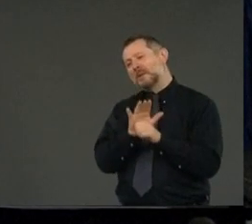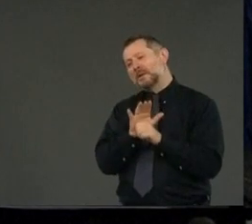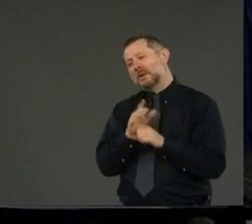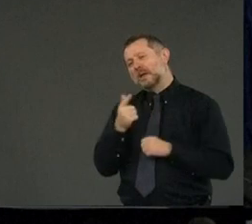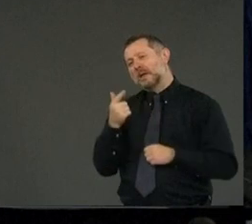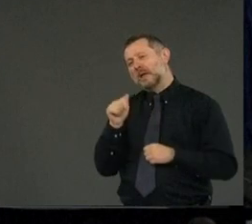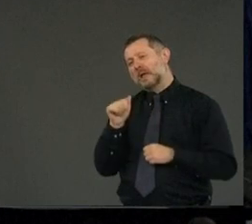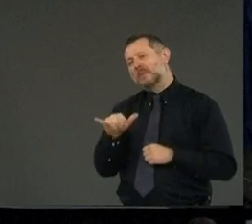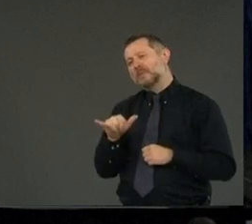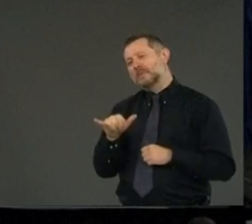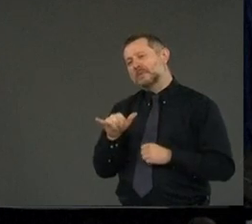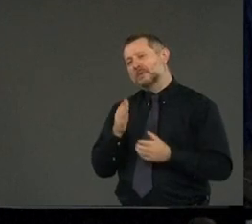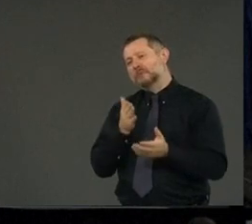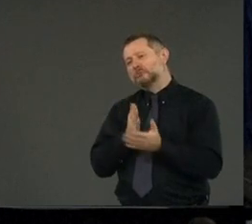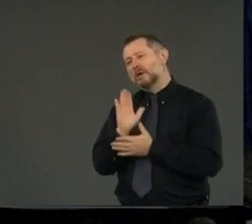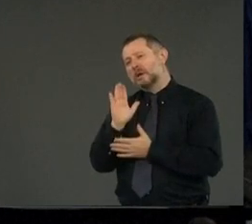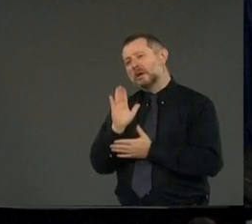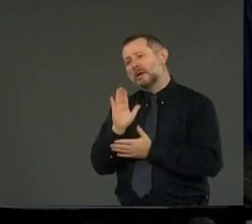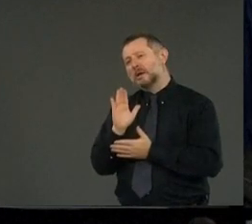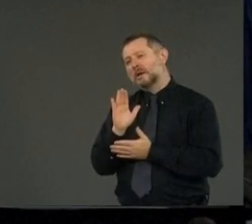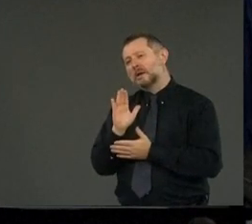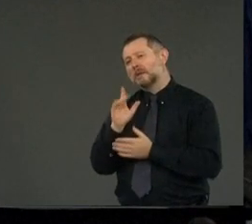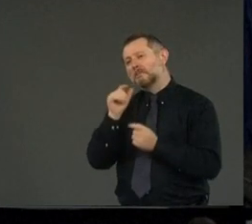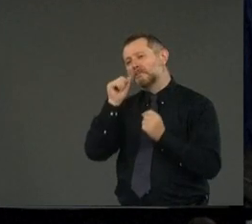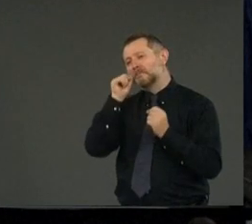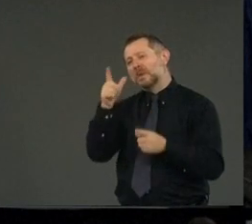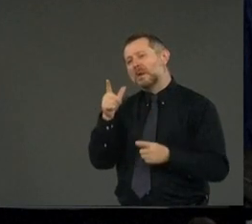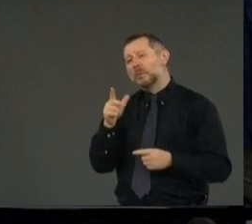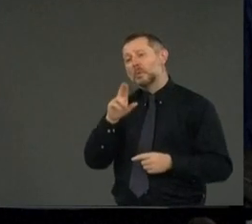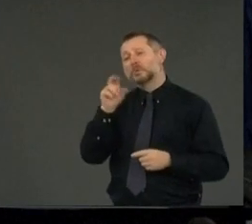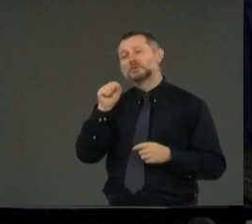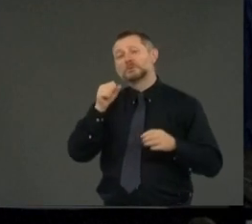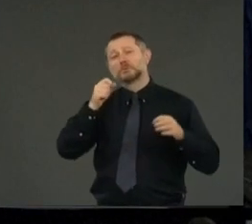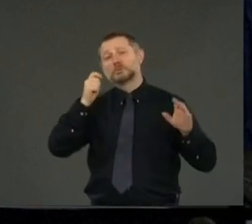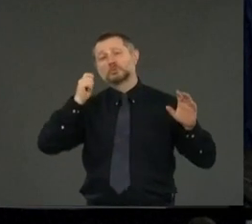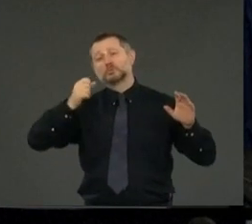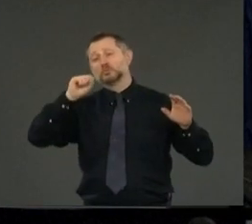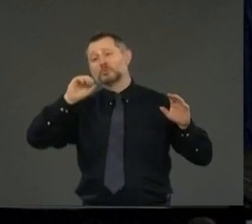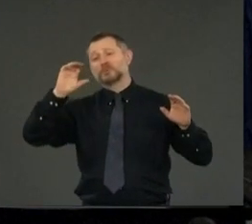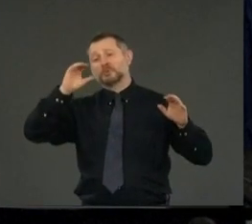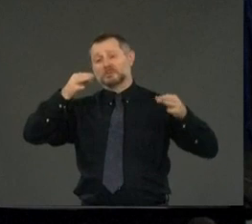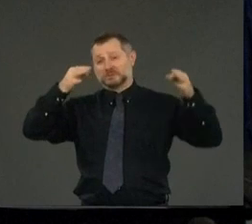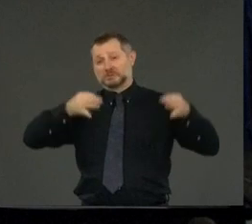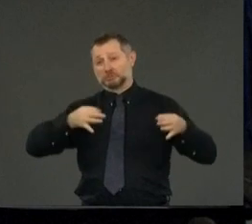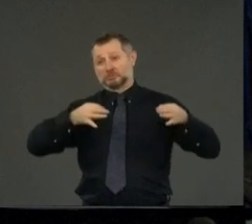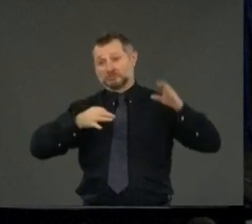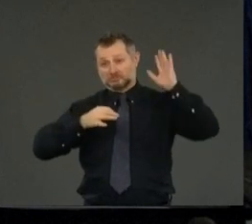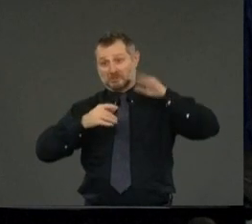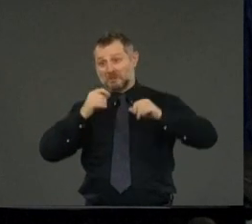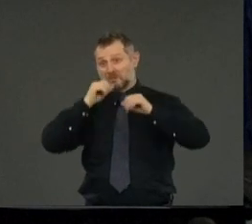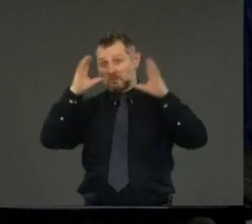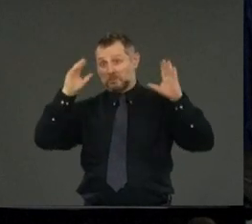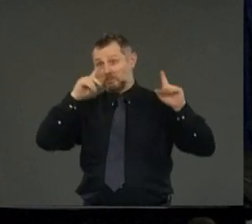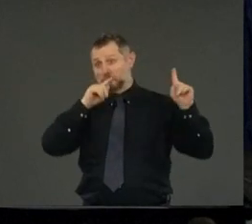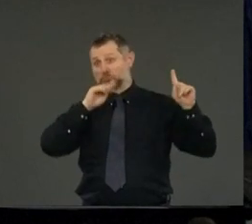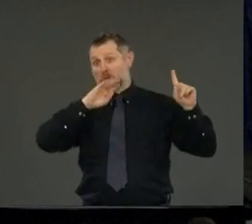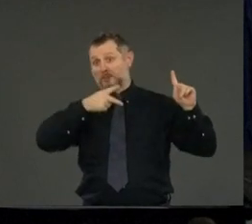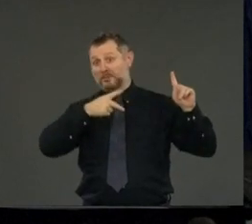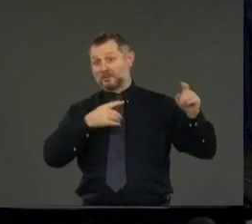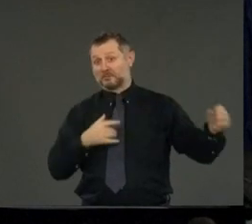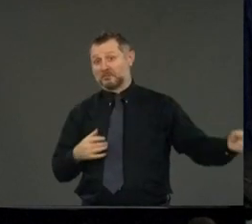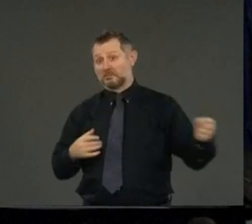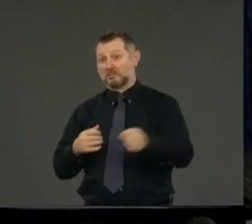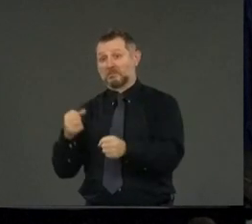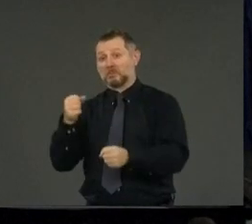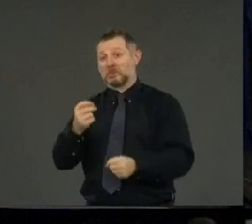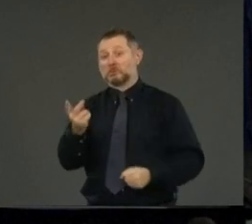surprised by the turn the court has taken? A lot of people thought that with Trump, and he's made 2 appointments to the court, that the court would take a more conservative